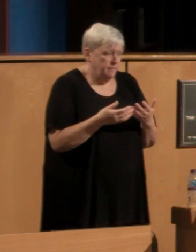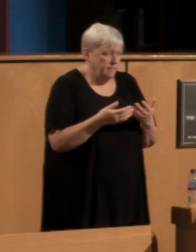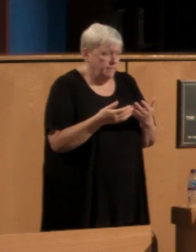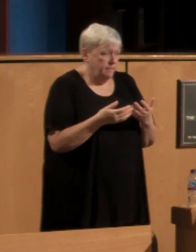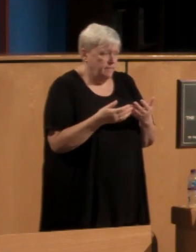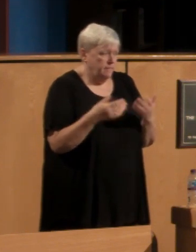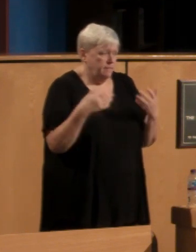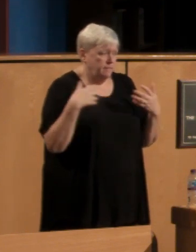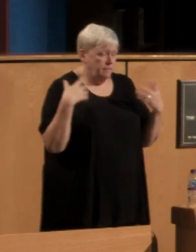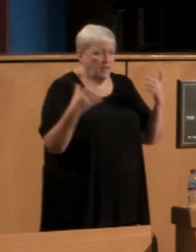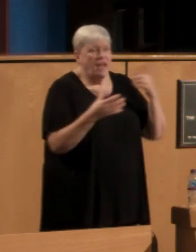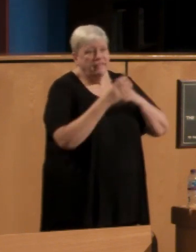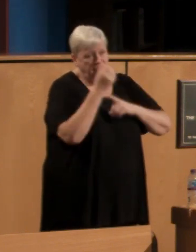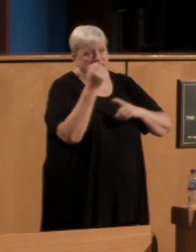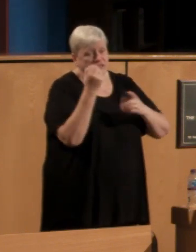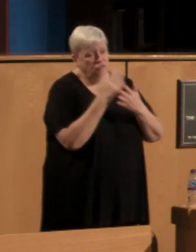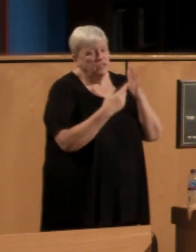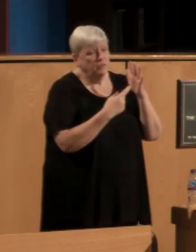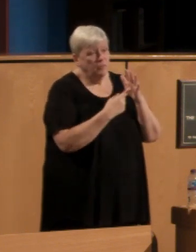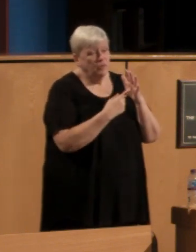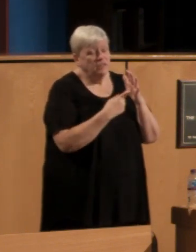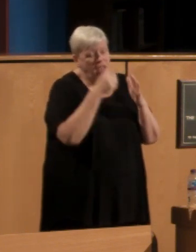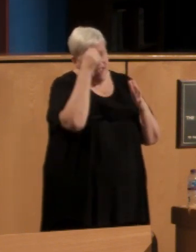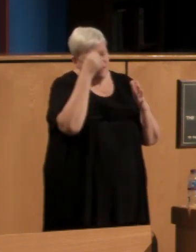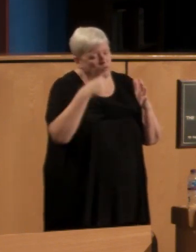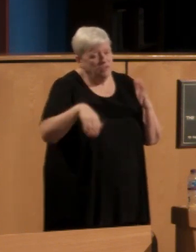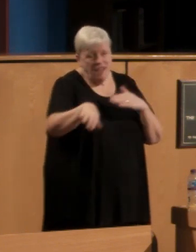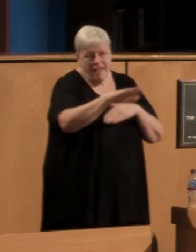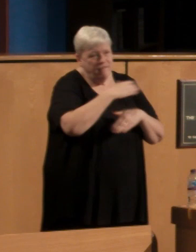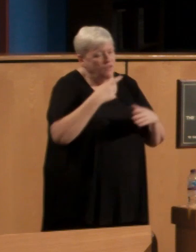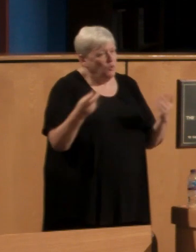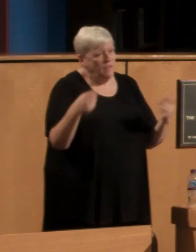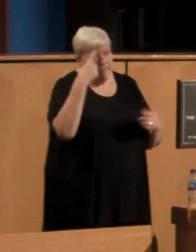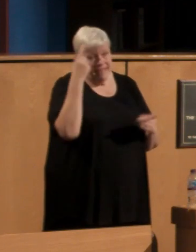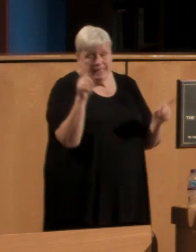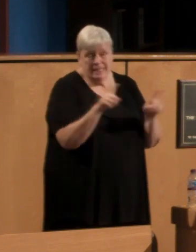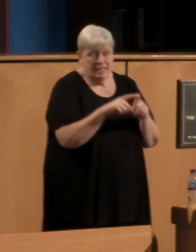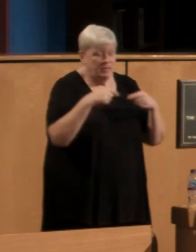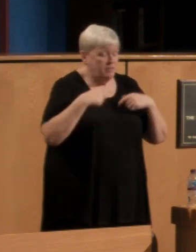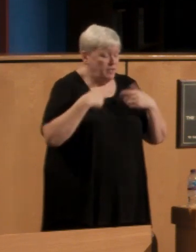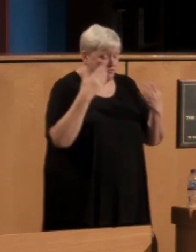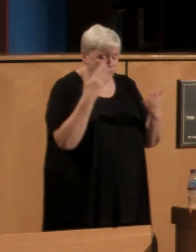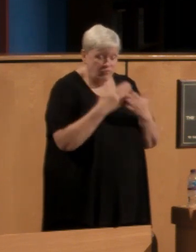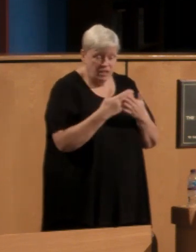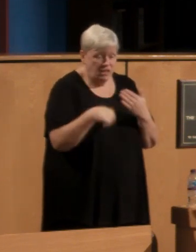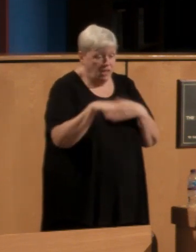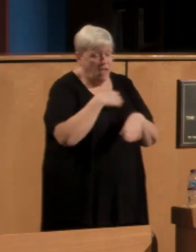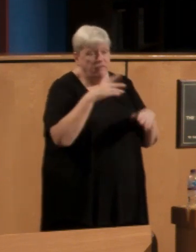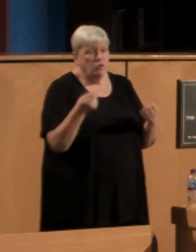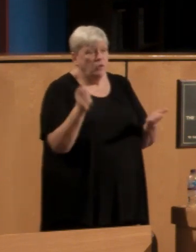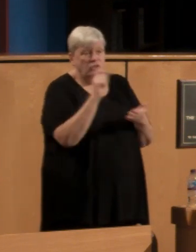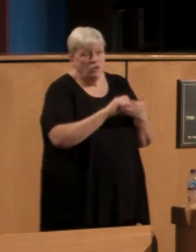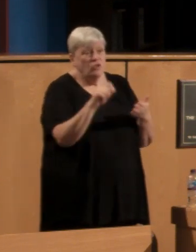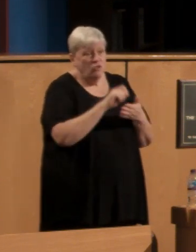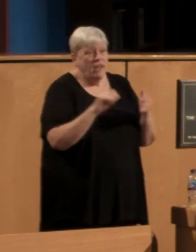I find that very important, and I know that's not everyone thinks in that way, and I don't think it's a sort of a universal thing that everyone who writes horror should feel that way, but to